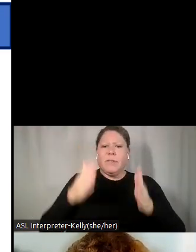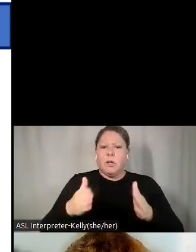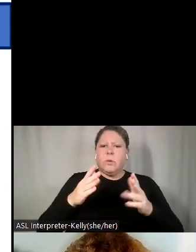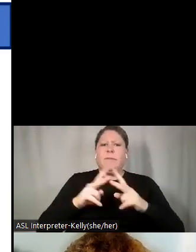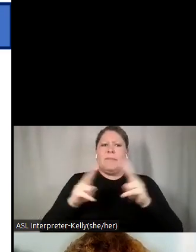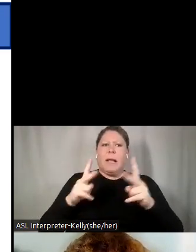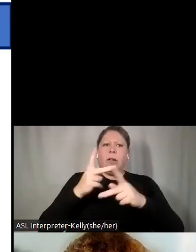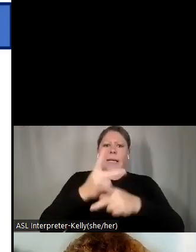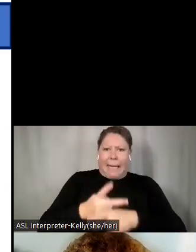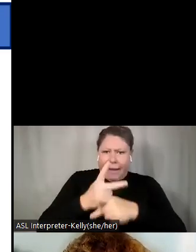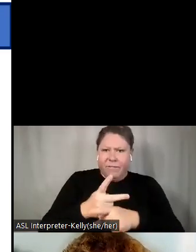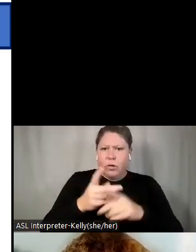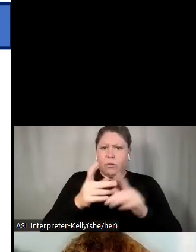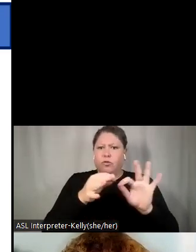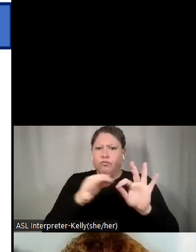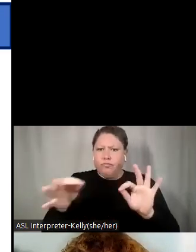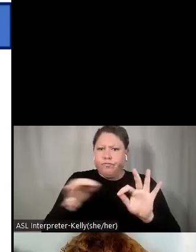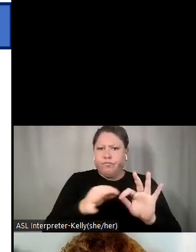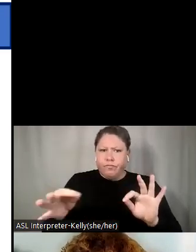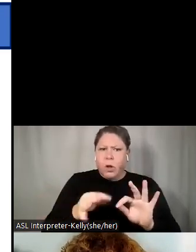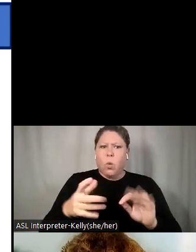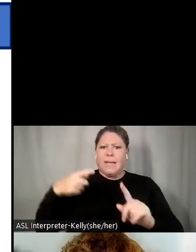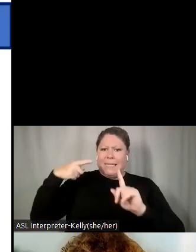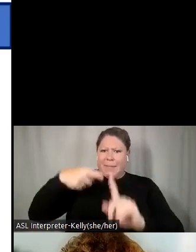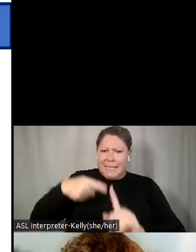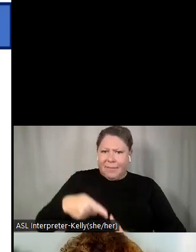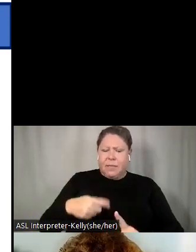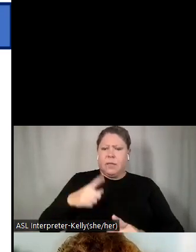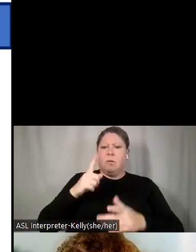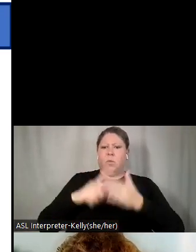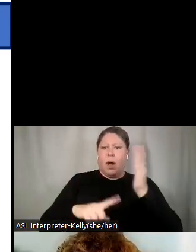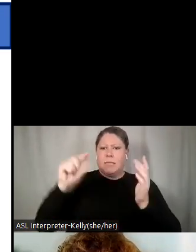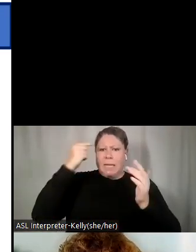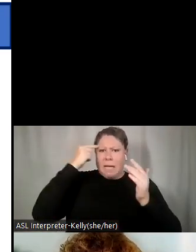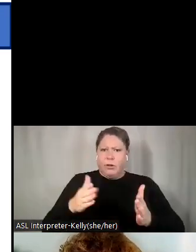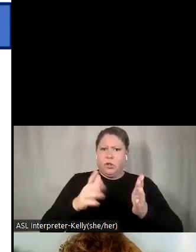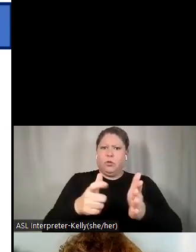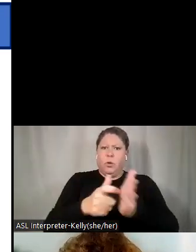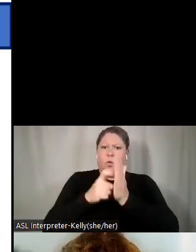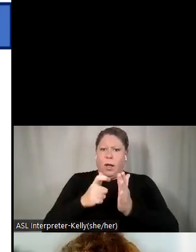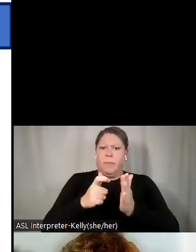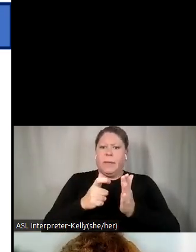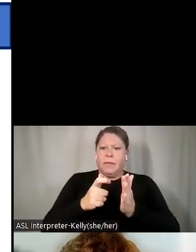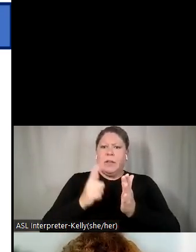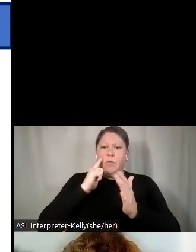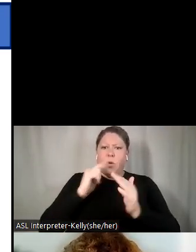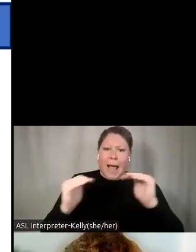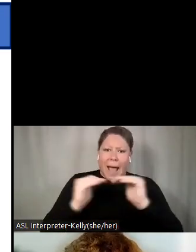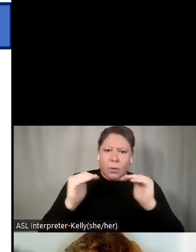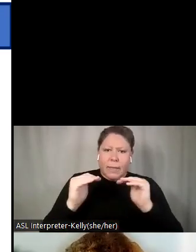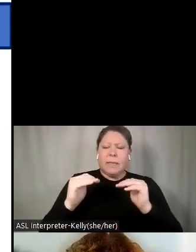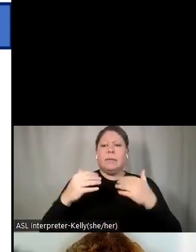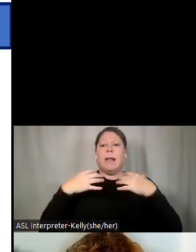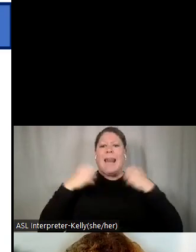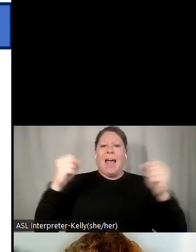order to be specific about what his requirements were going to be in terms of equity and health disparities